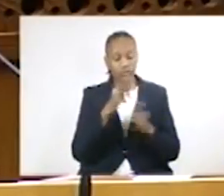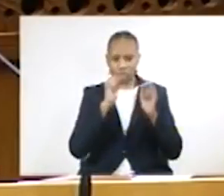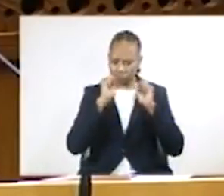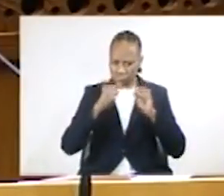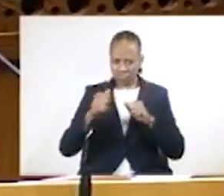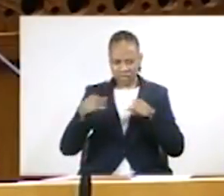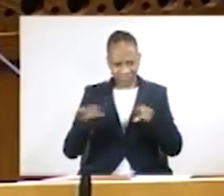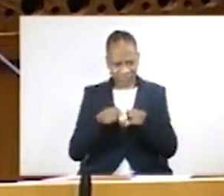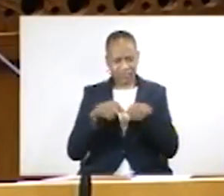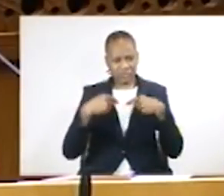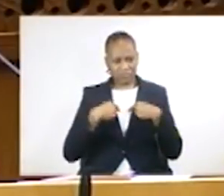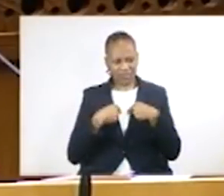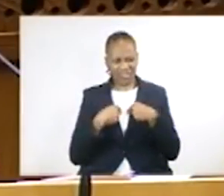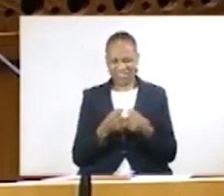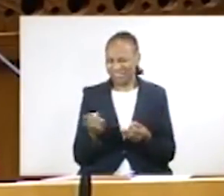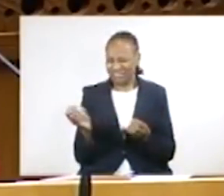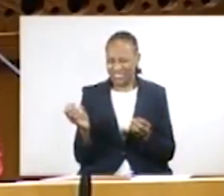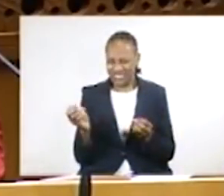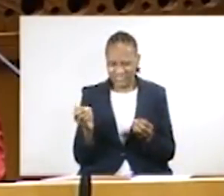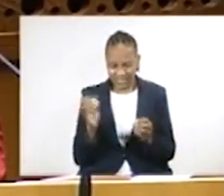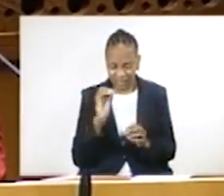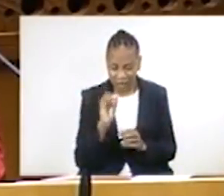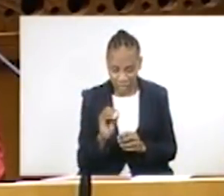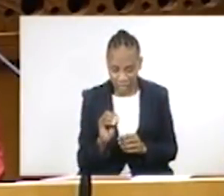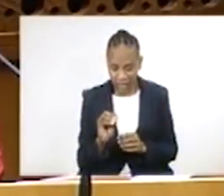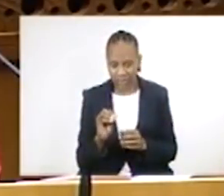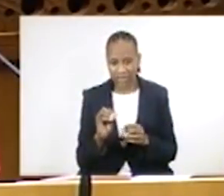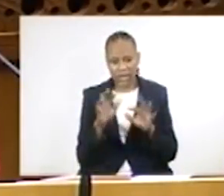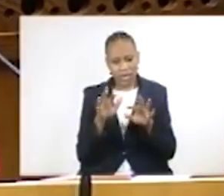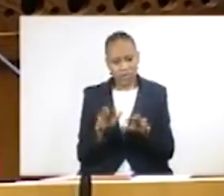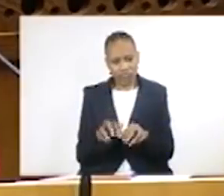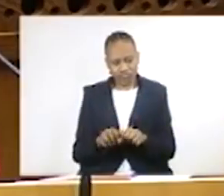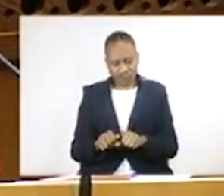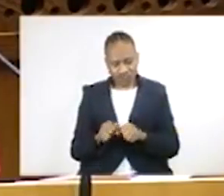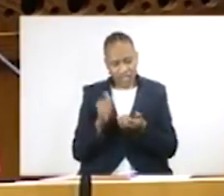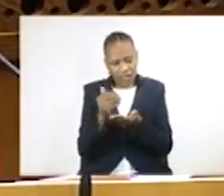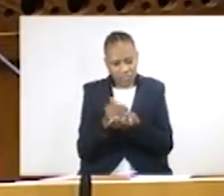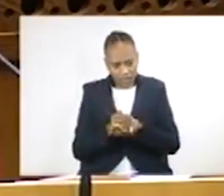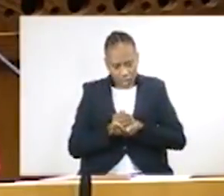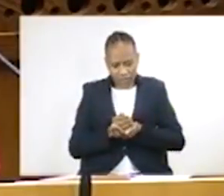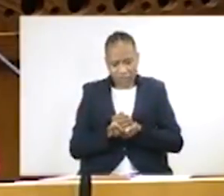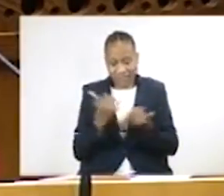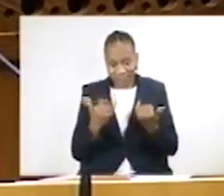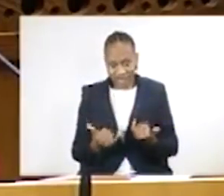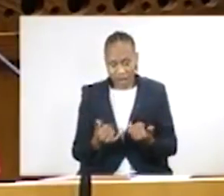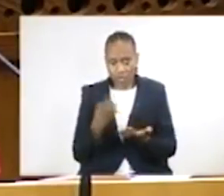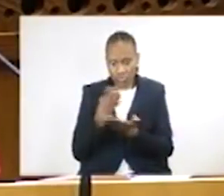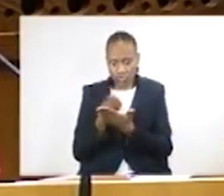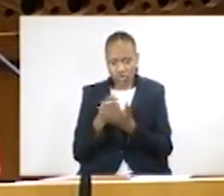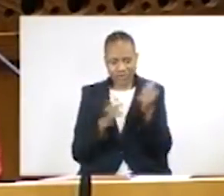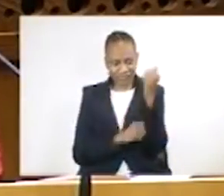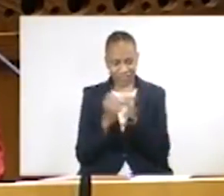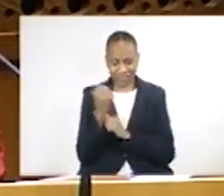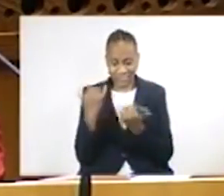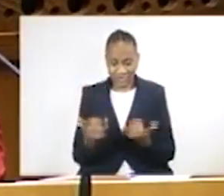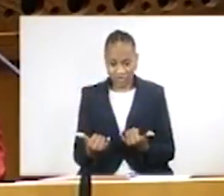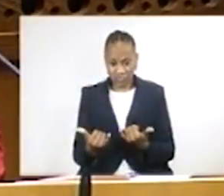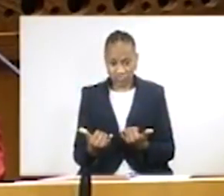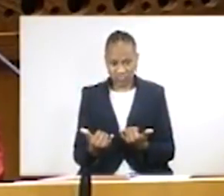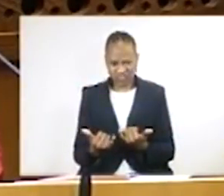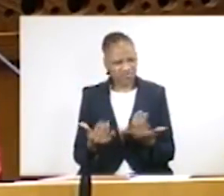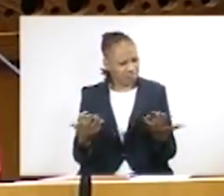sector. Mr. President, you have spoken about radical socio-economic changes. And if indeed you meant what you said,